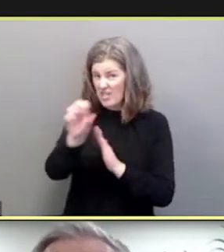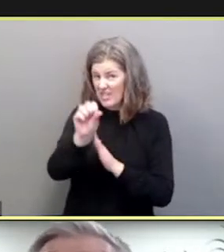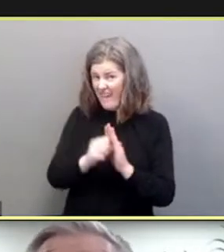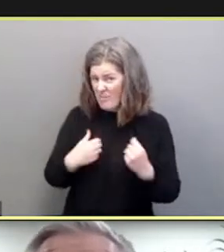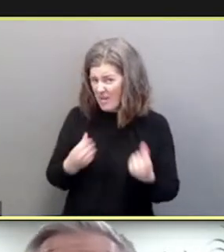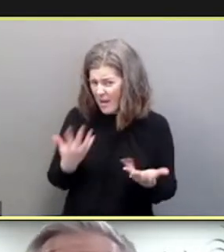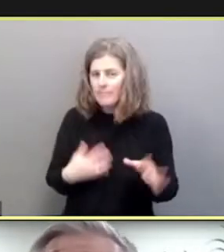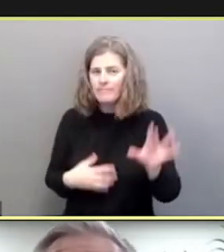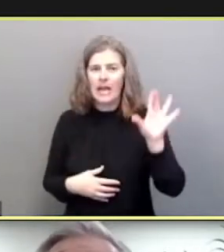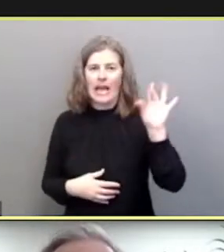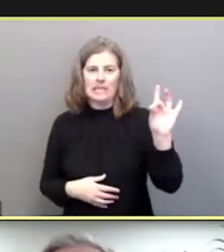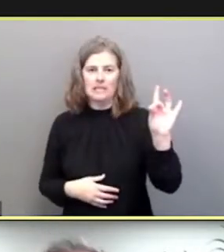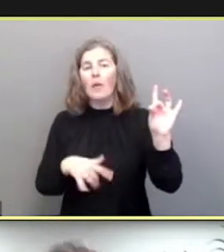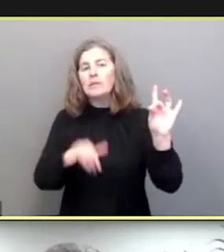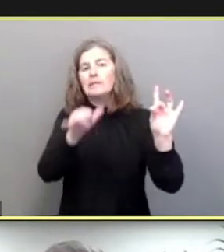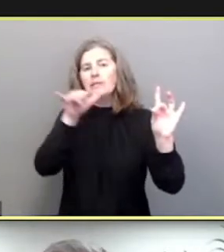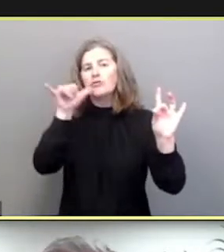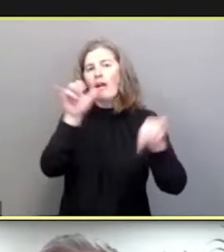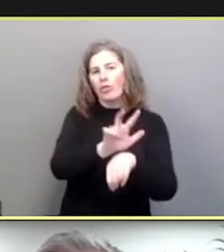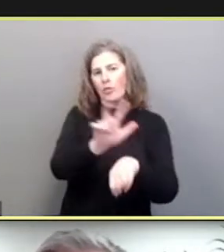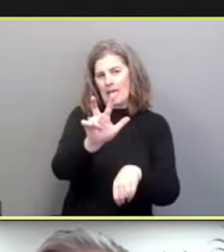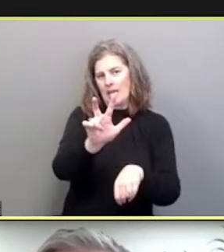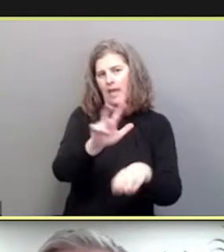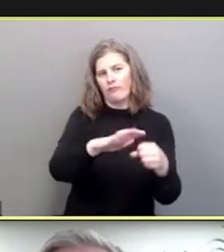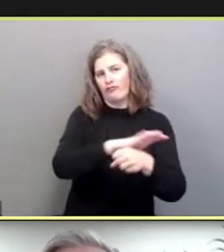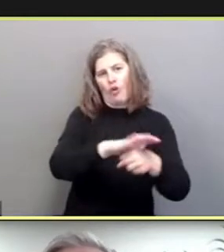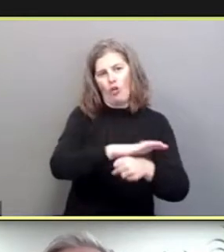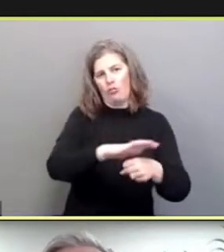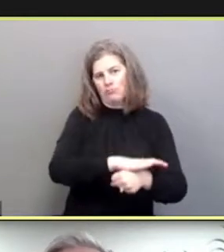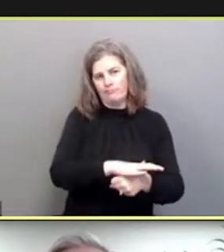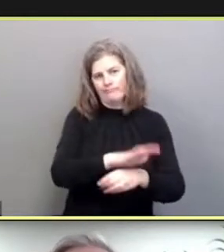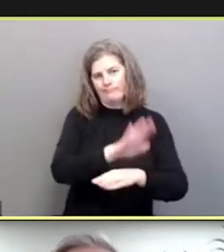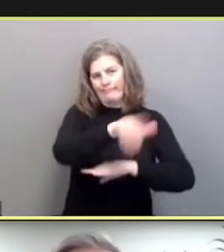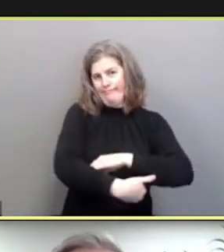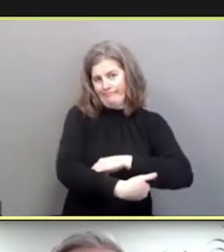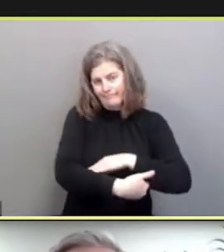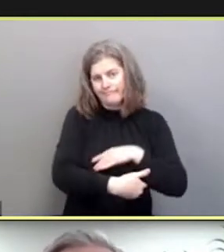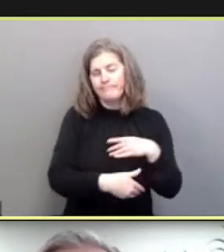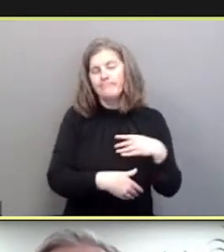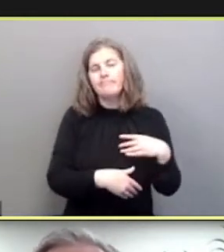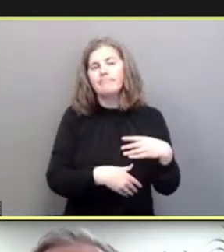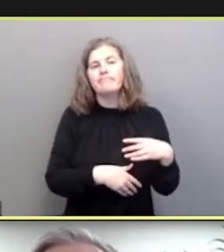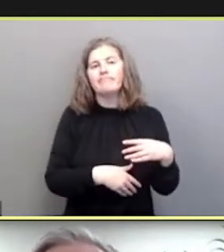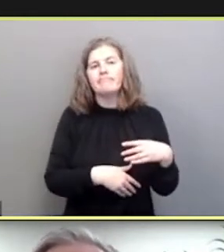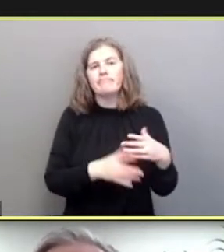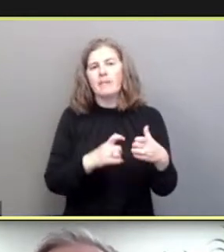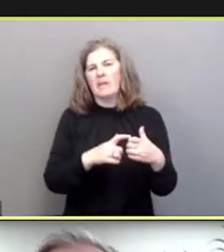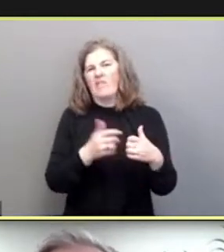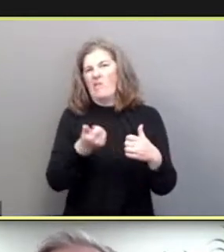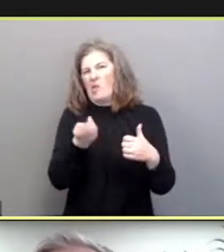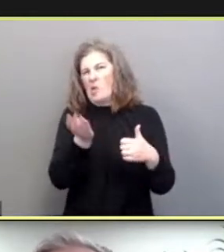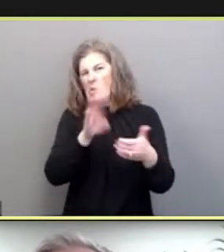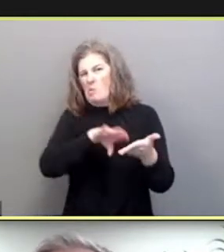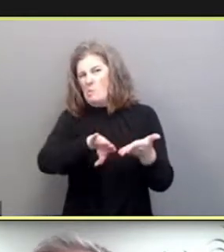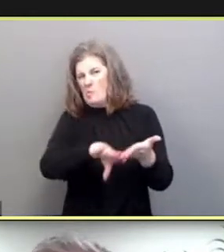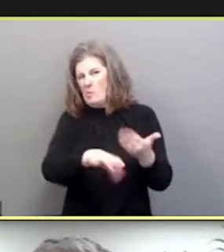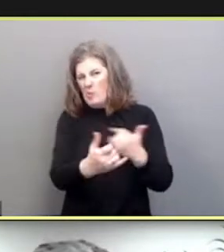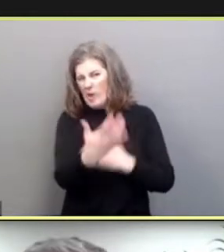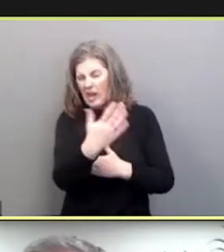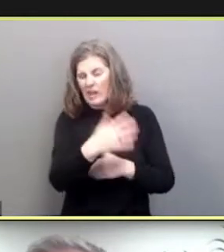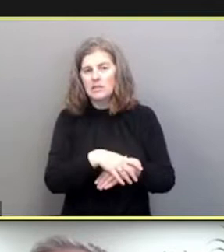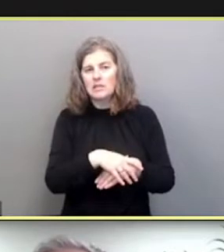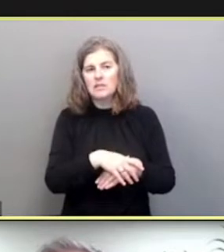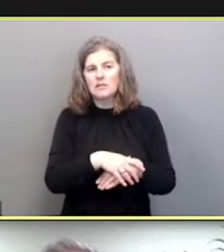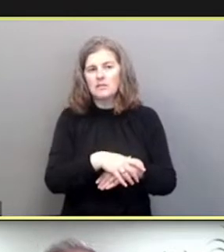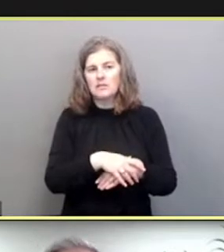was yesterday at 3. Those all filled up pretty quickly last night. Maybe there's a few discharges today. We have